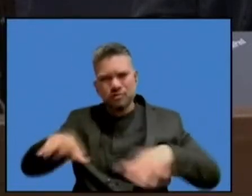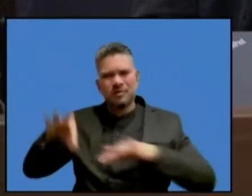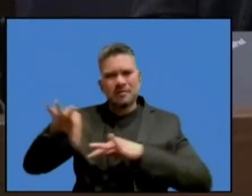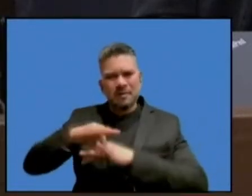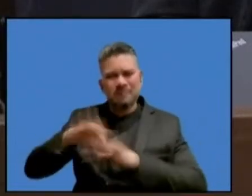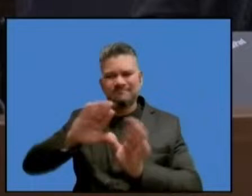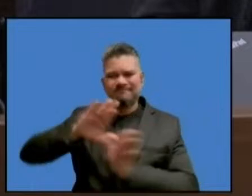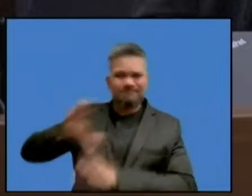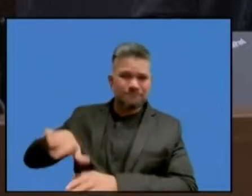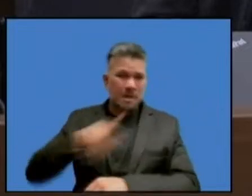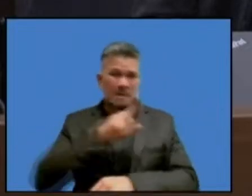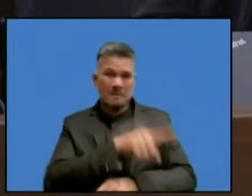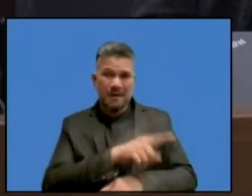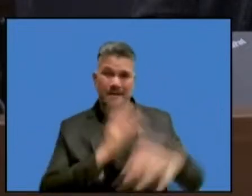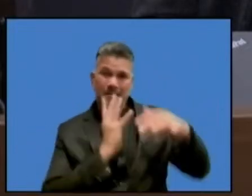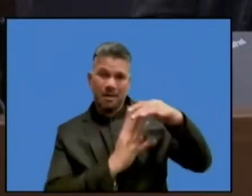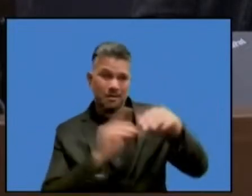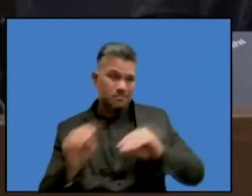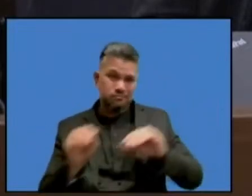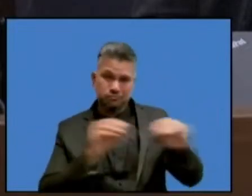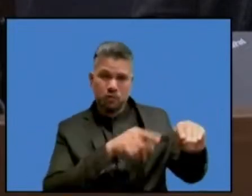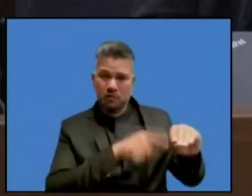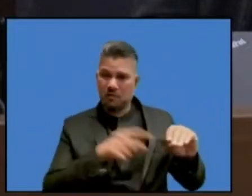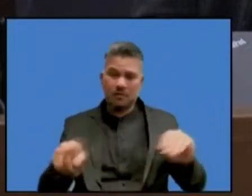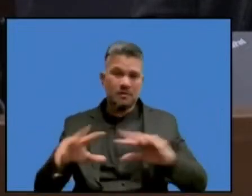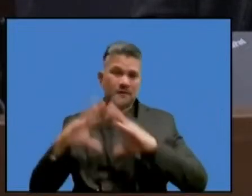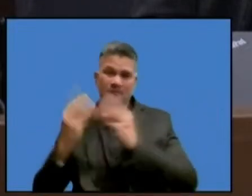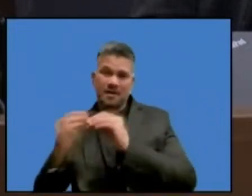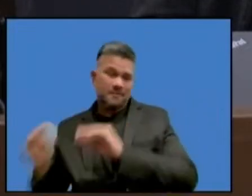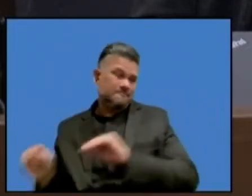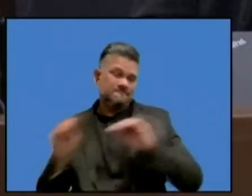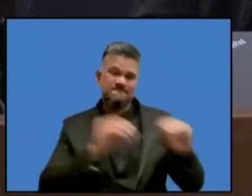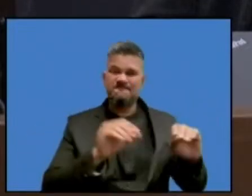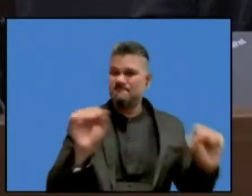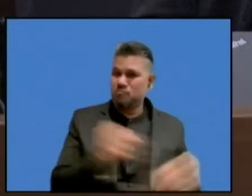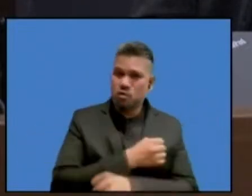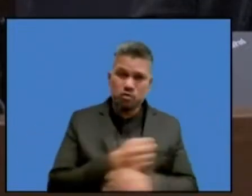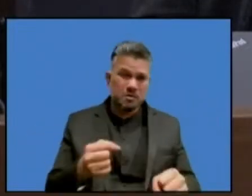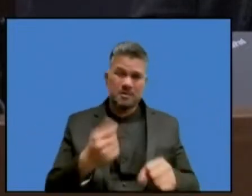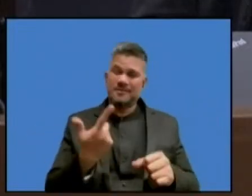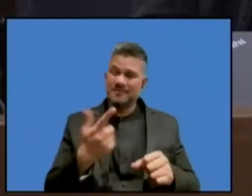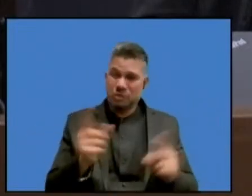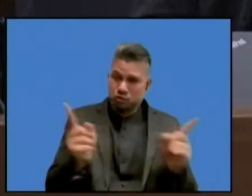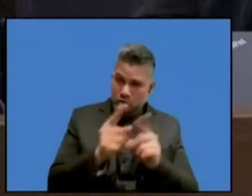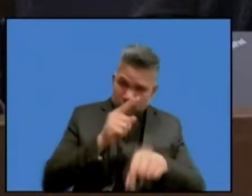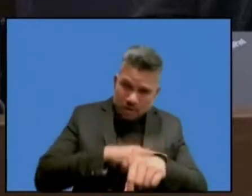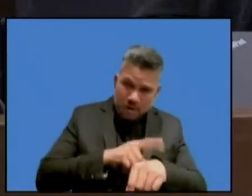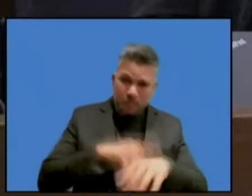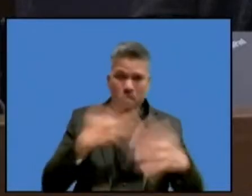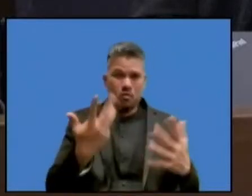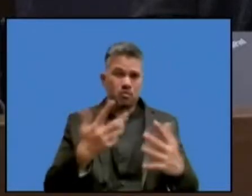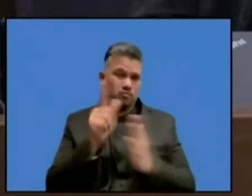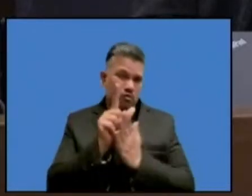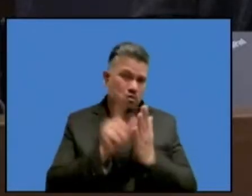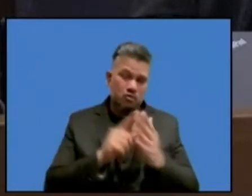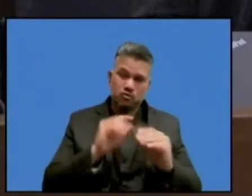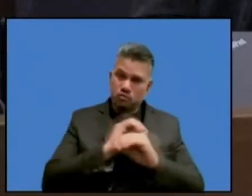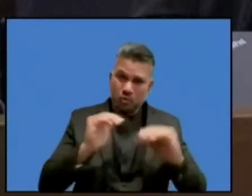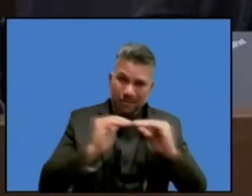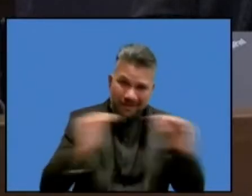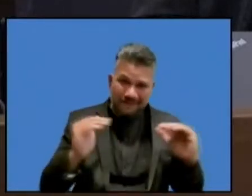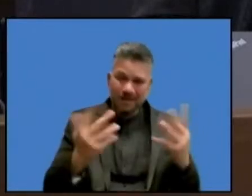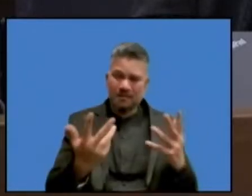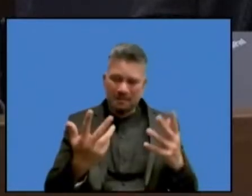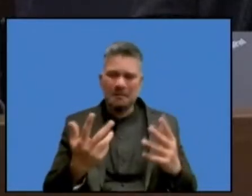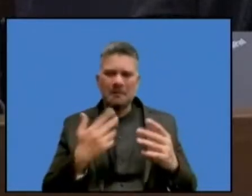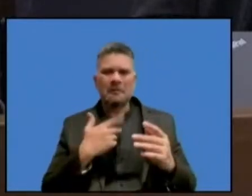family members, even if they are temporary only in name and legal status. Often, people work under temporary contracts for